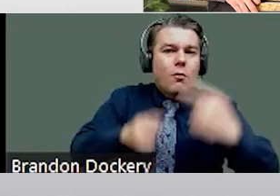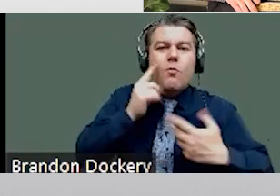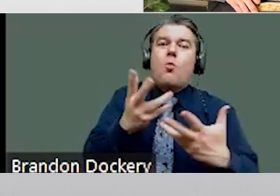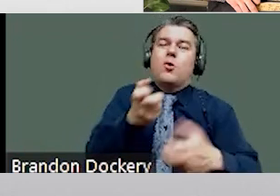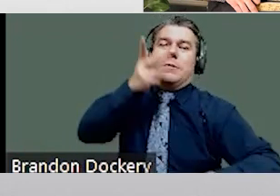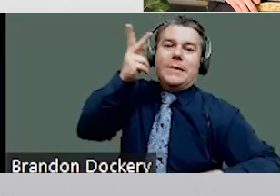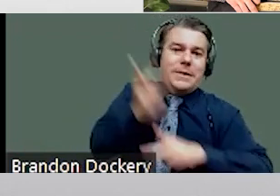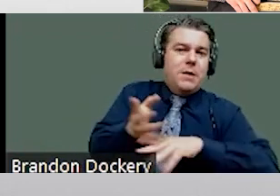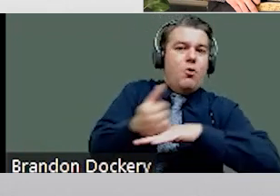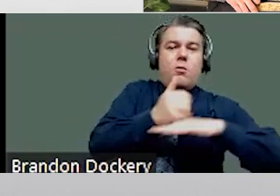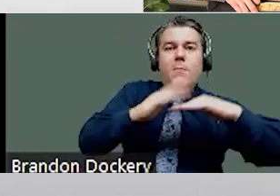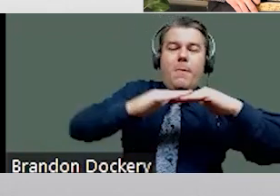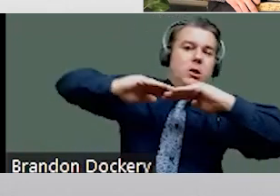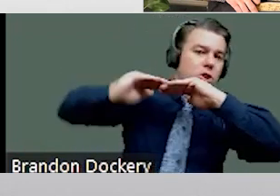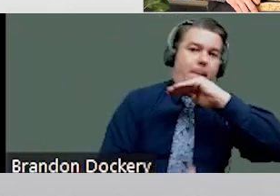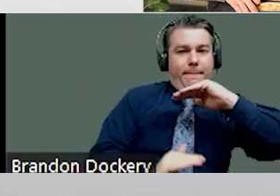to keep subminimum wages.